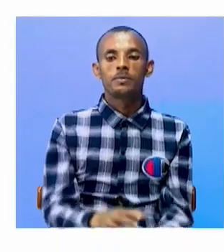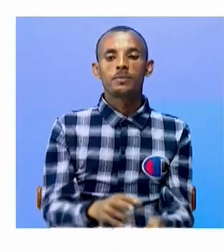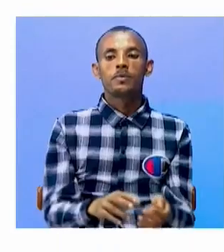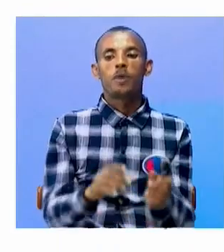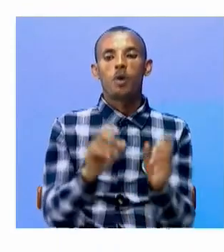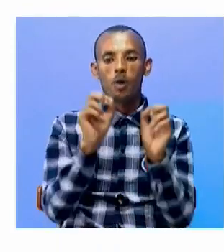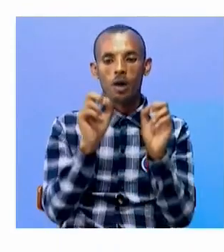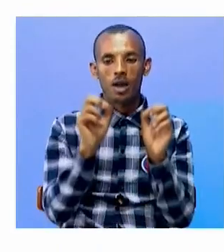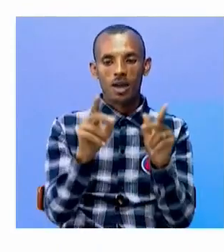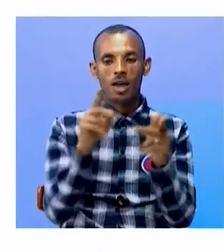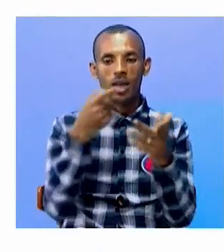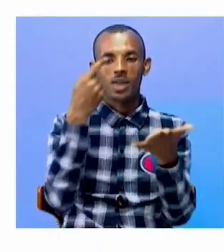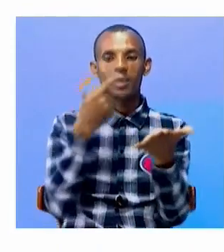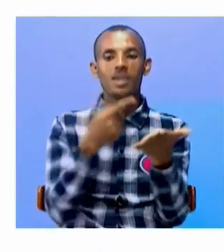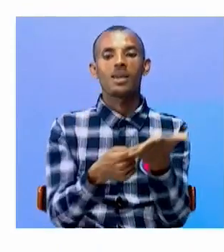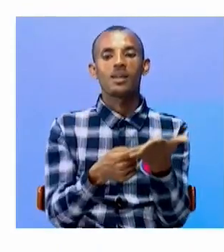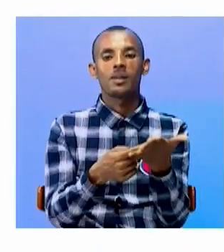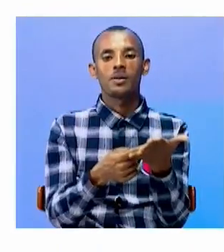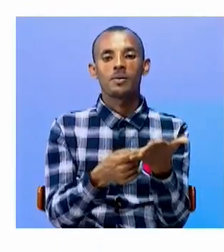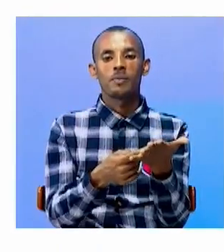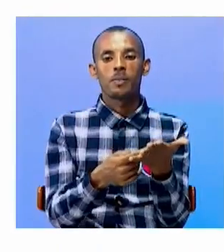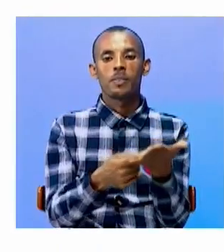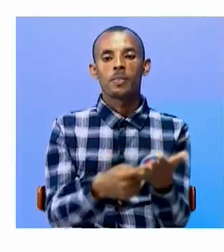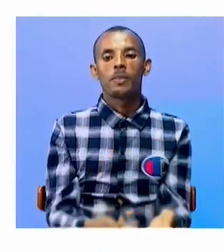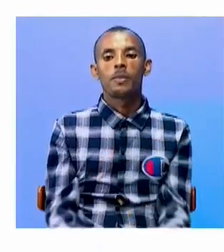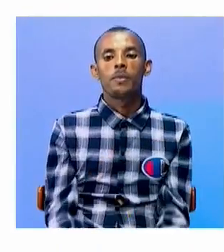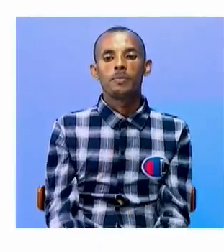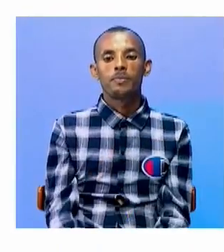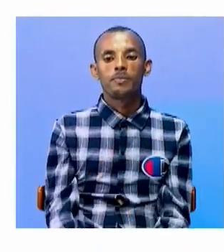Okay, here,